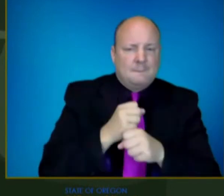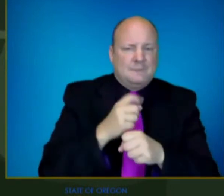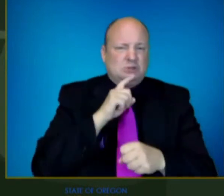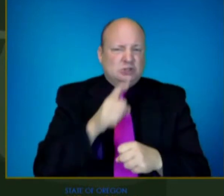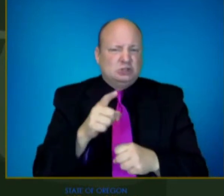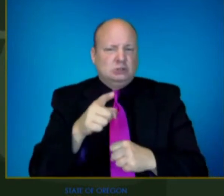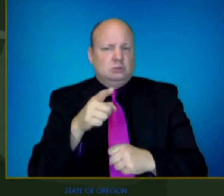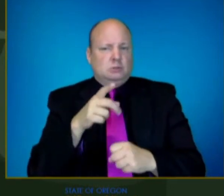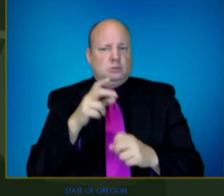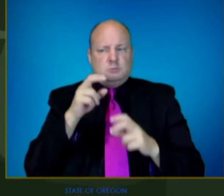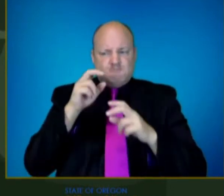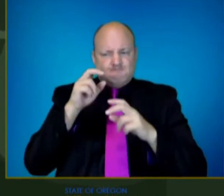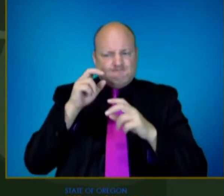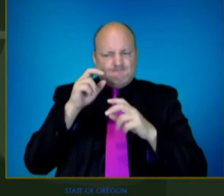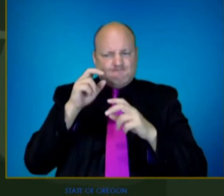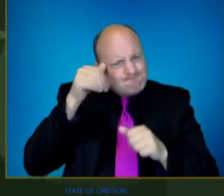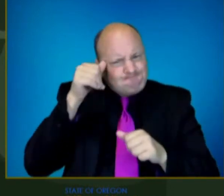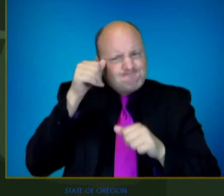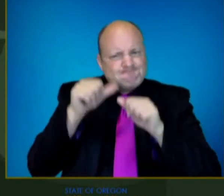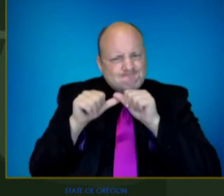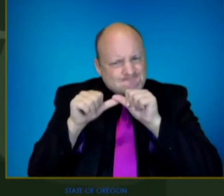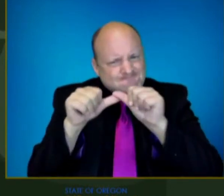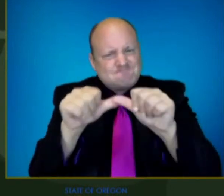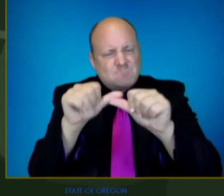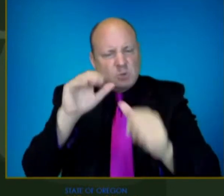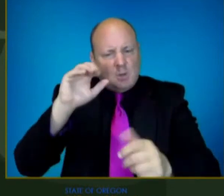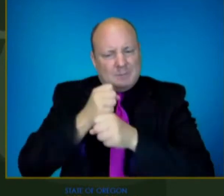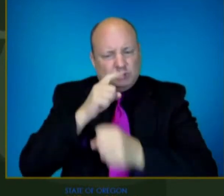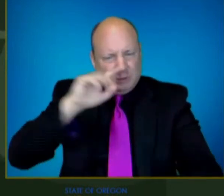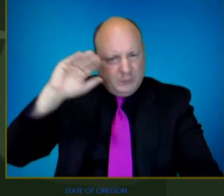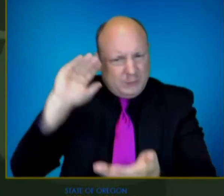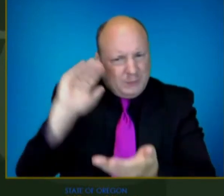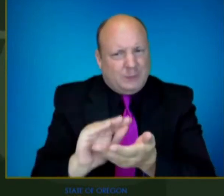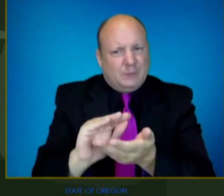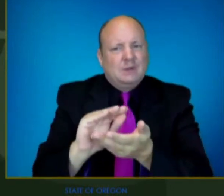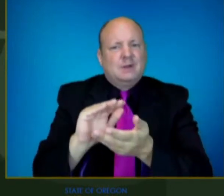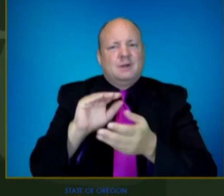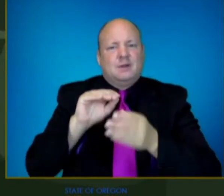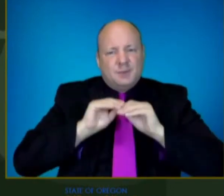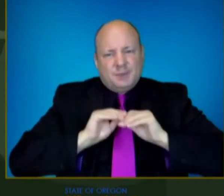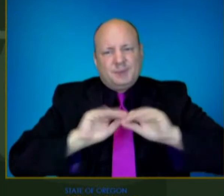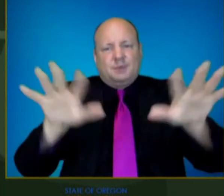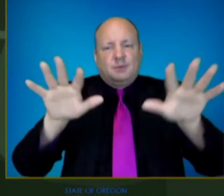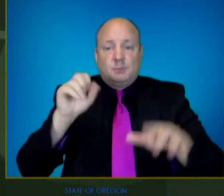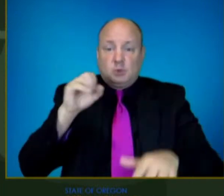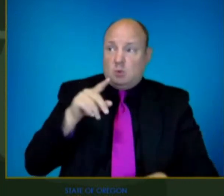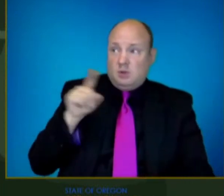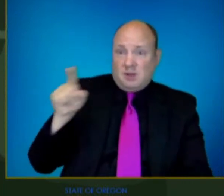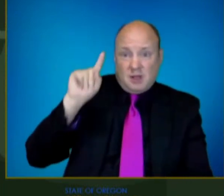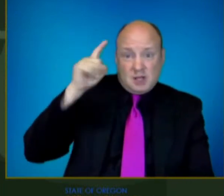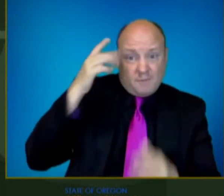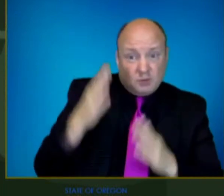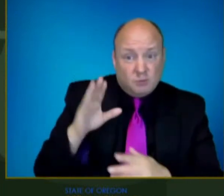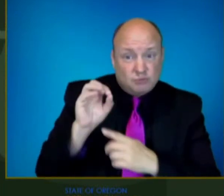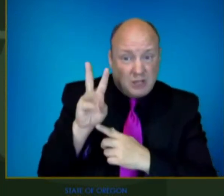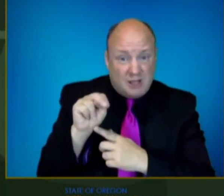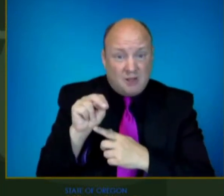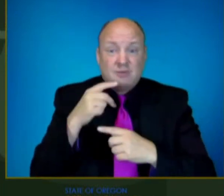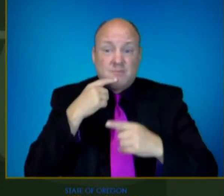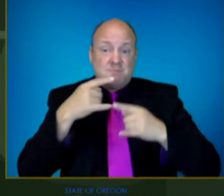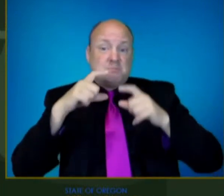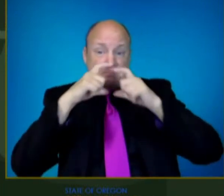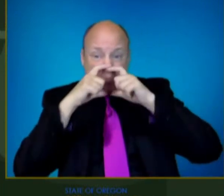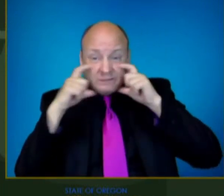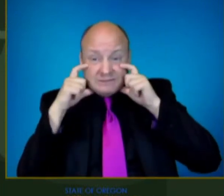the chance to do it again. The governor's announcement today requiring the mask wearing in public indoor settings is an important step.